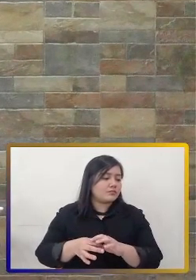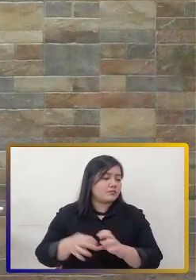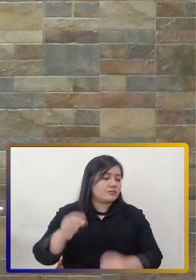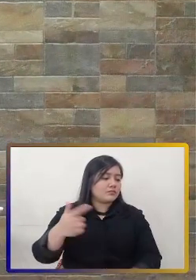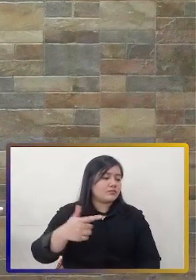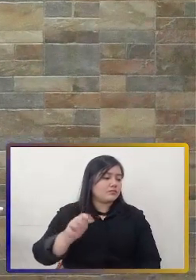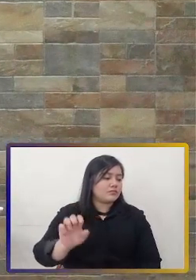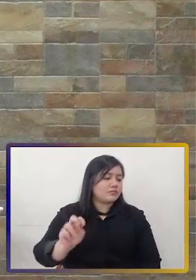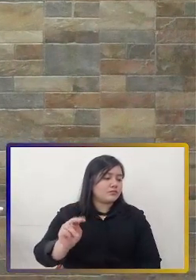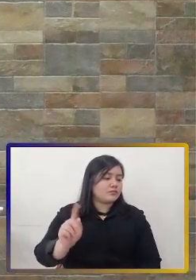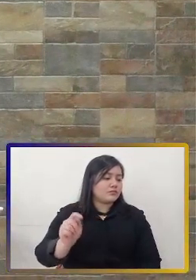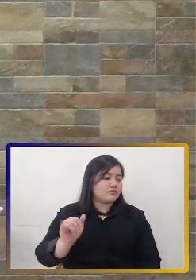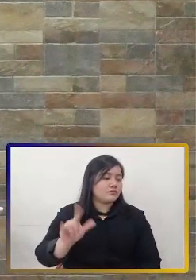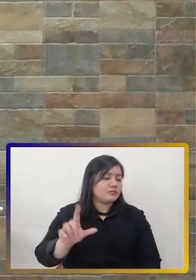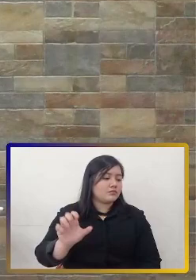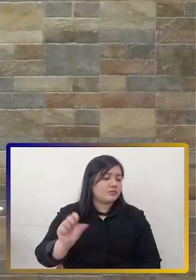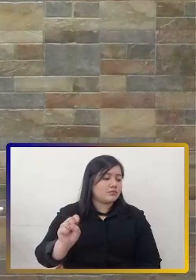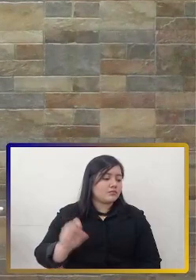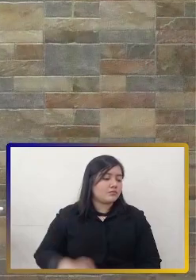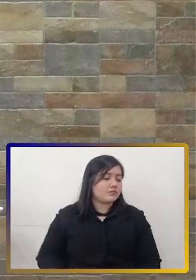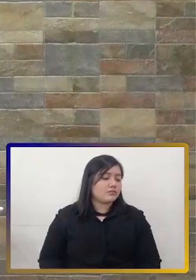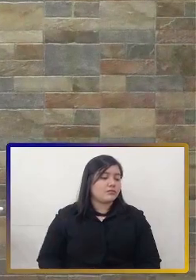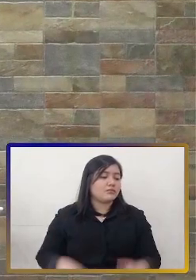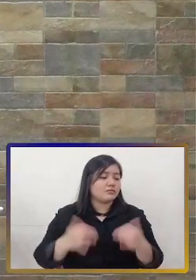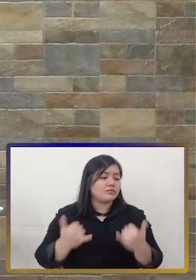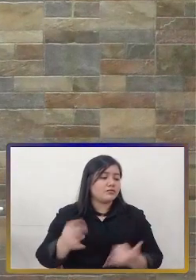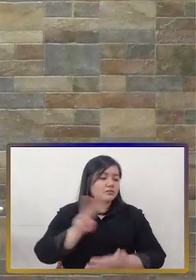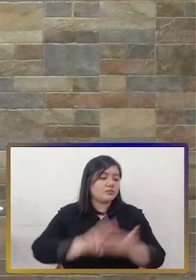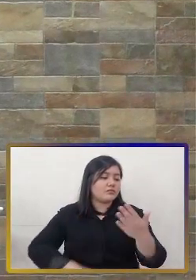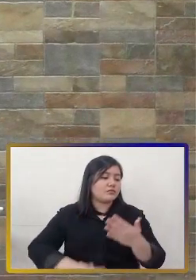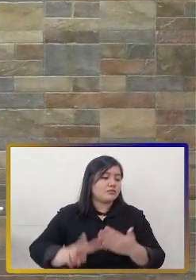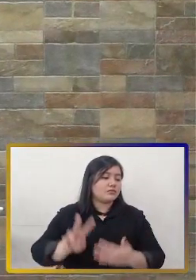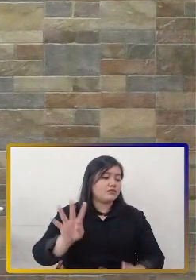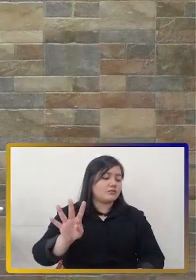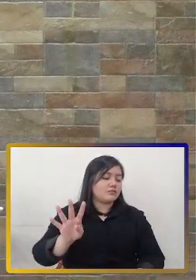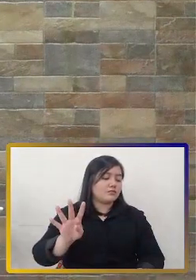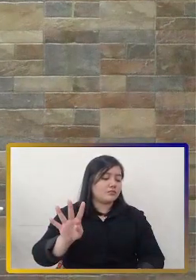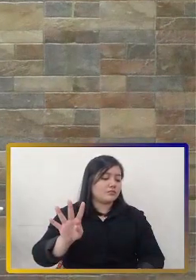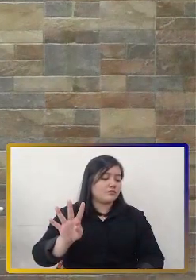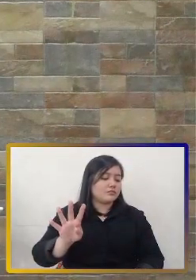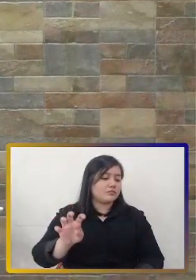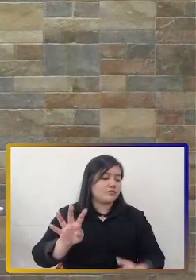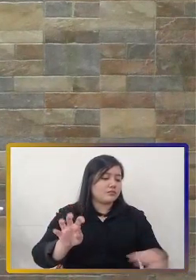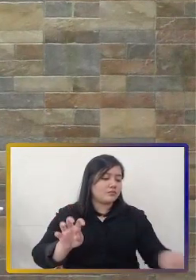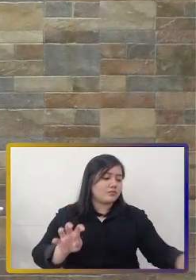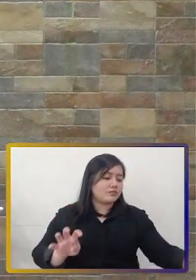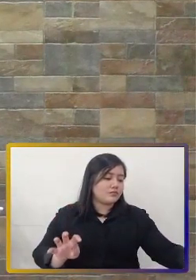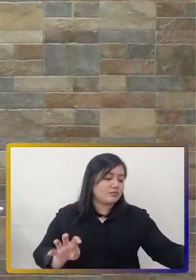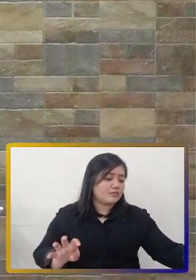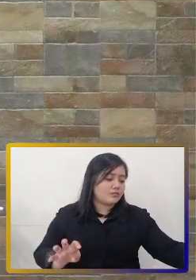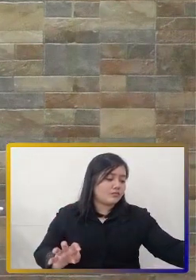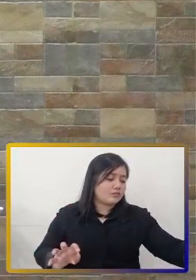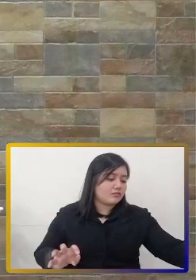Gentiles. Now, in verse, drop down to verse number 14. Salute